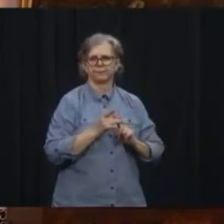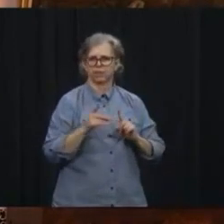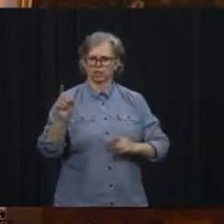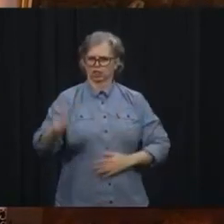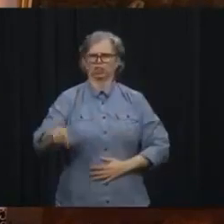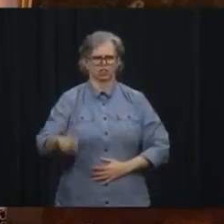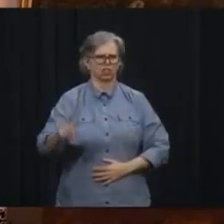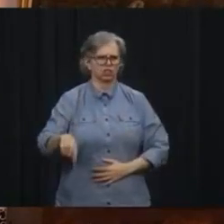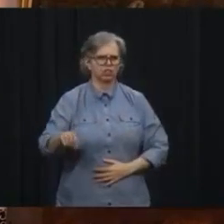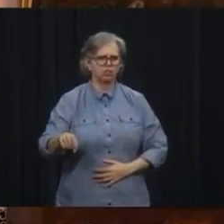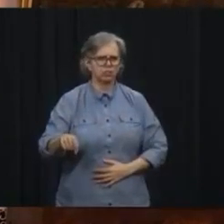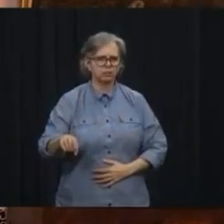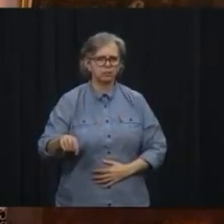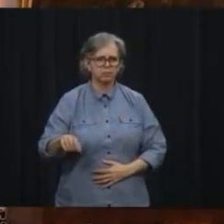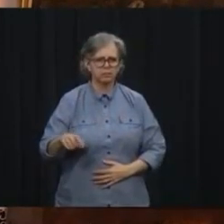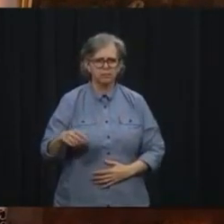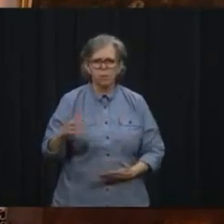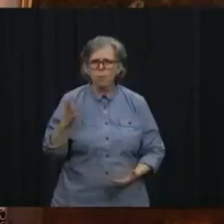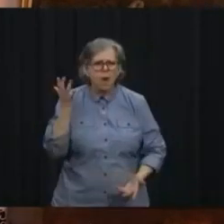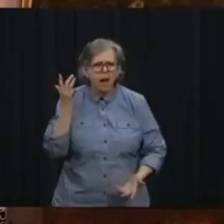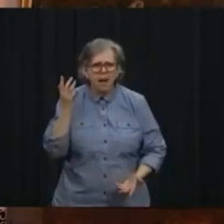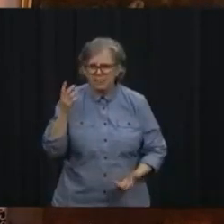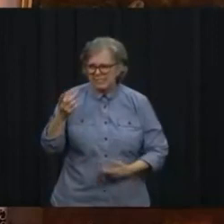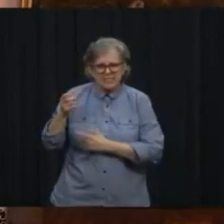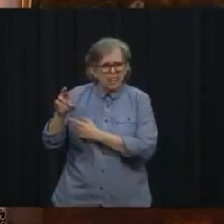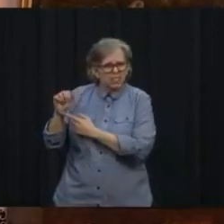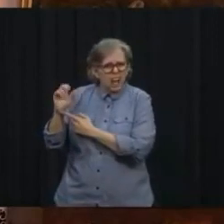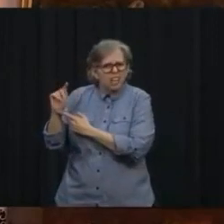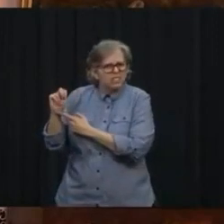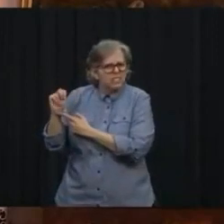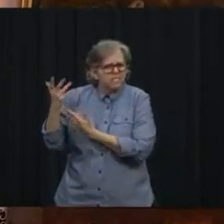not know that they